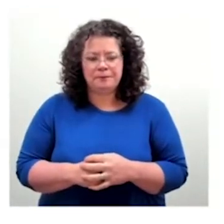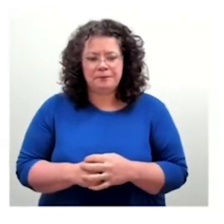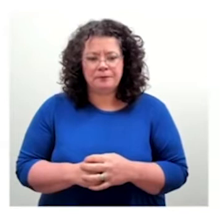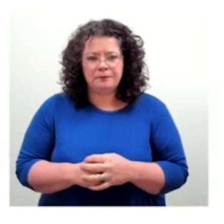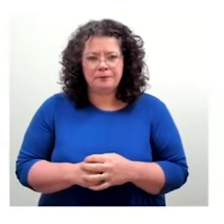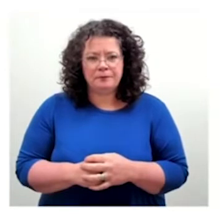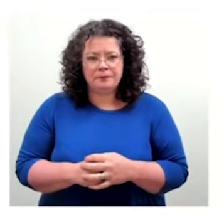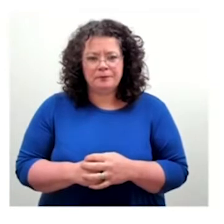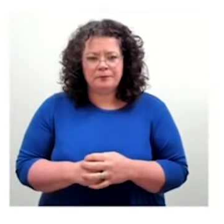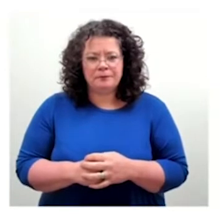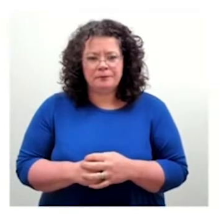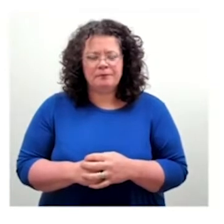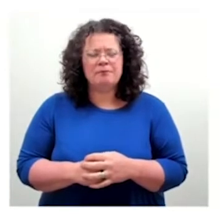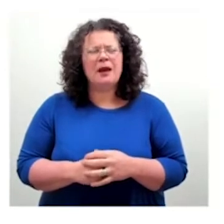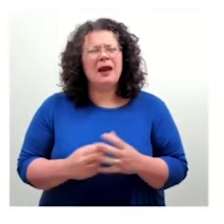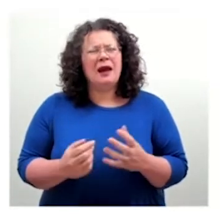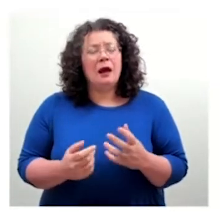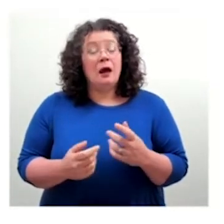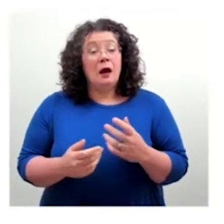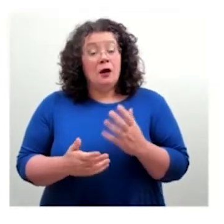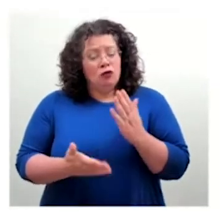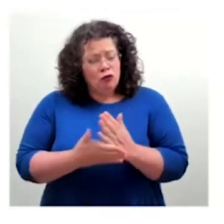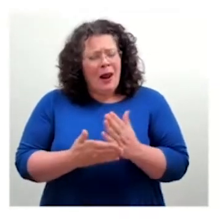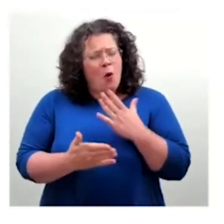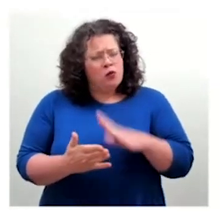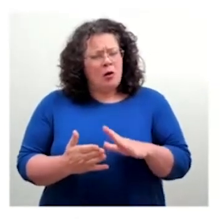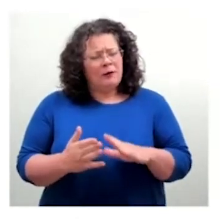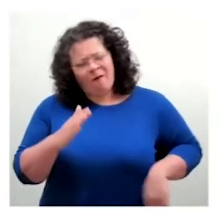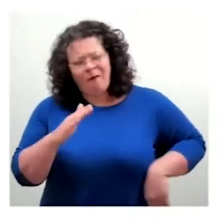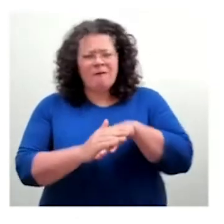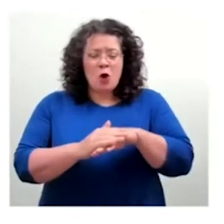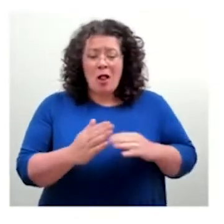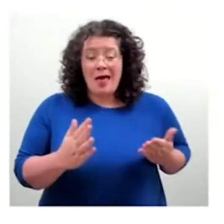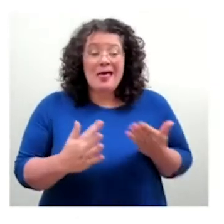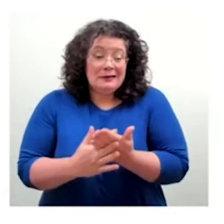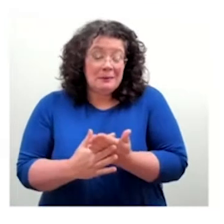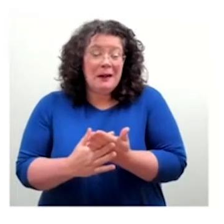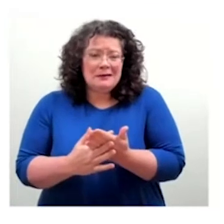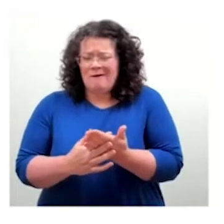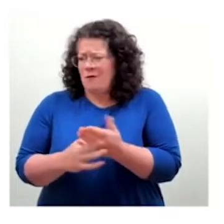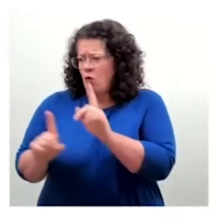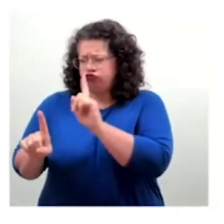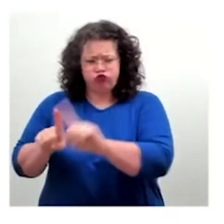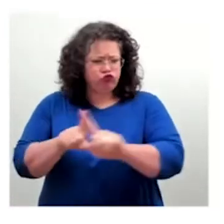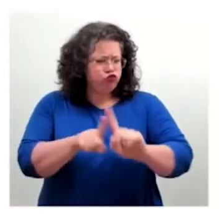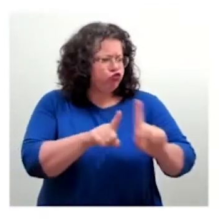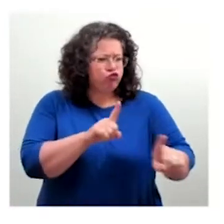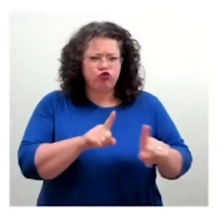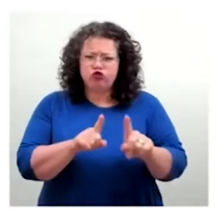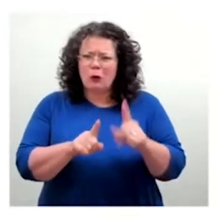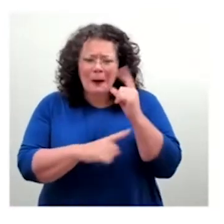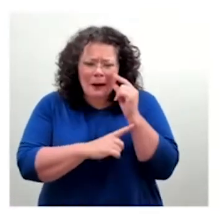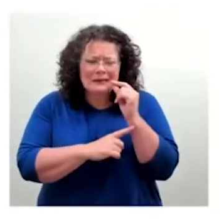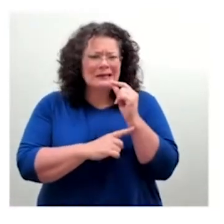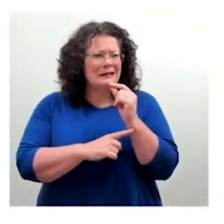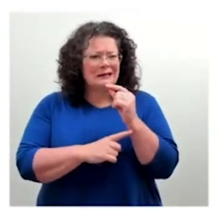the future, making the future tech era accessible in advance for all. Thank you.